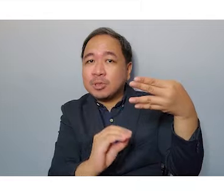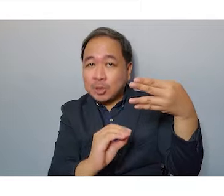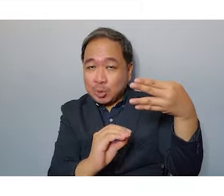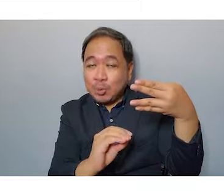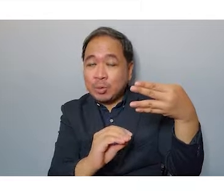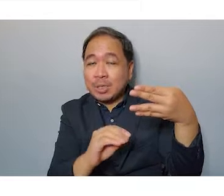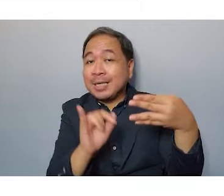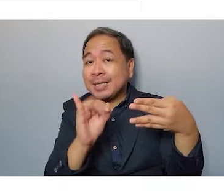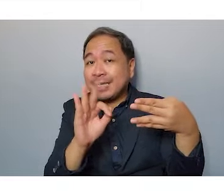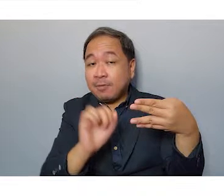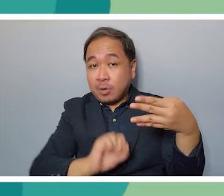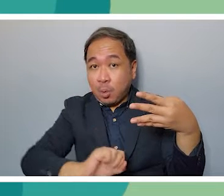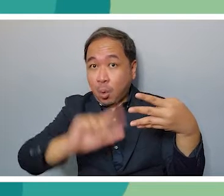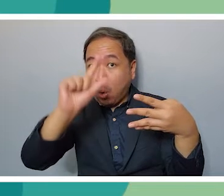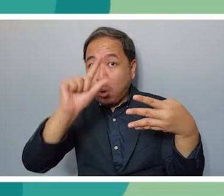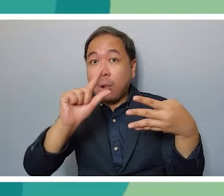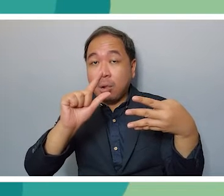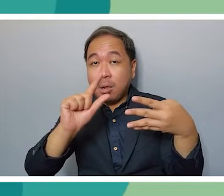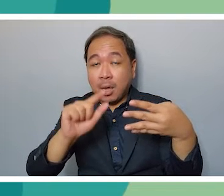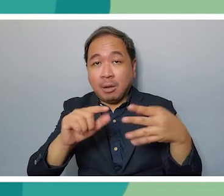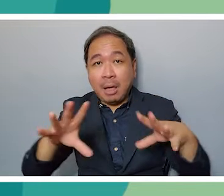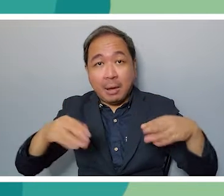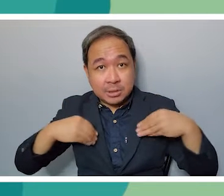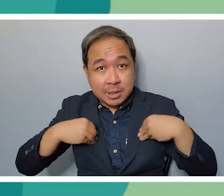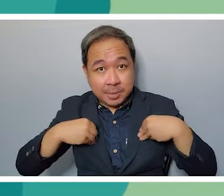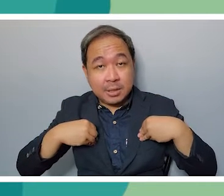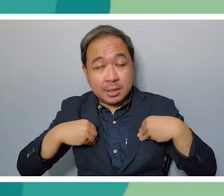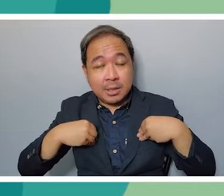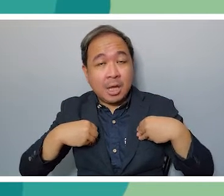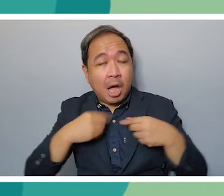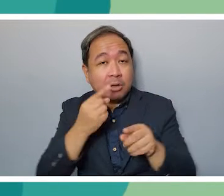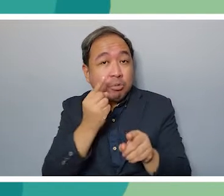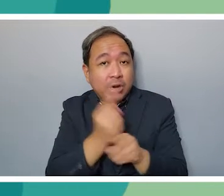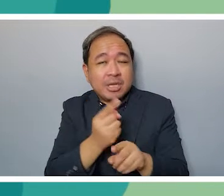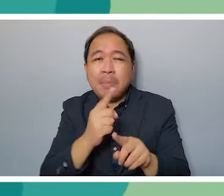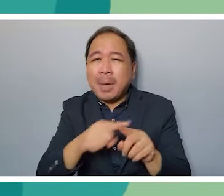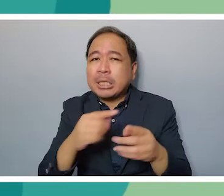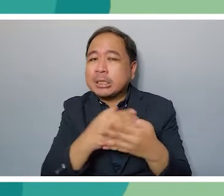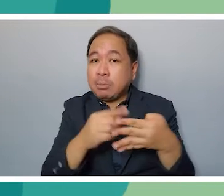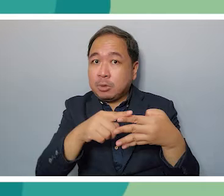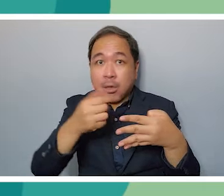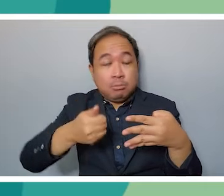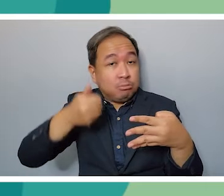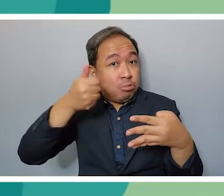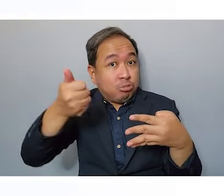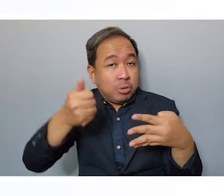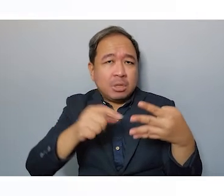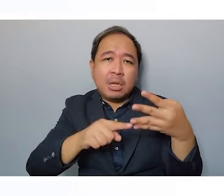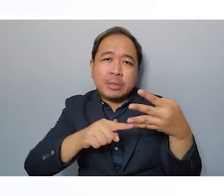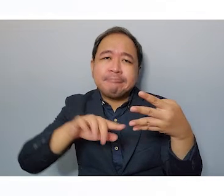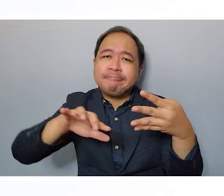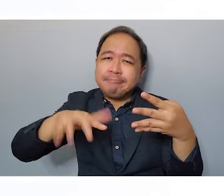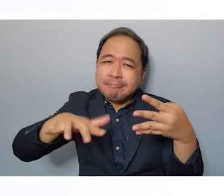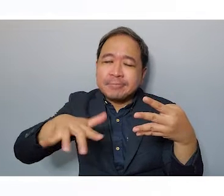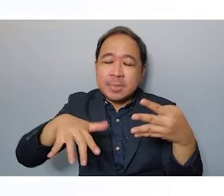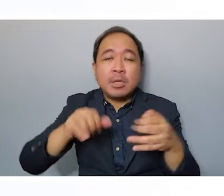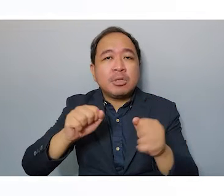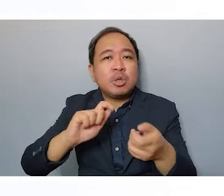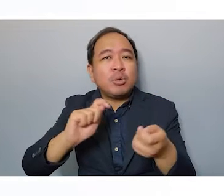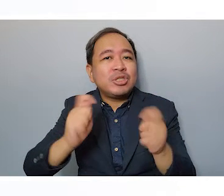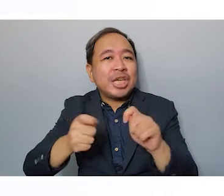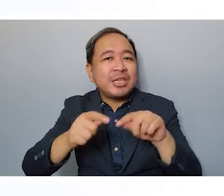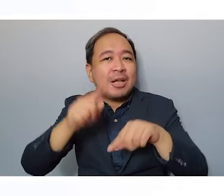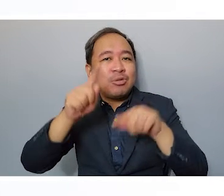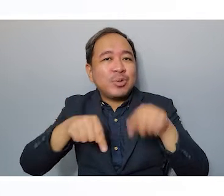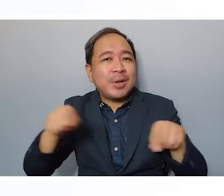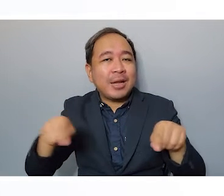at 0%. If all 4 answer choices are accepted as correct, but some are more correct than others, each